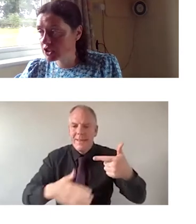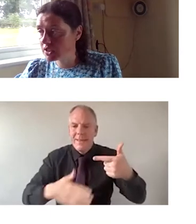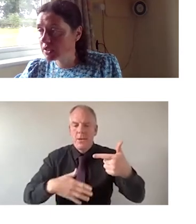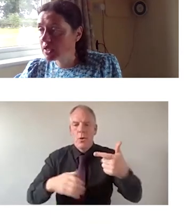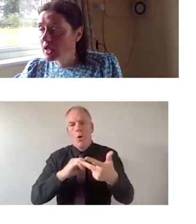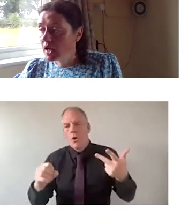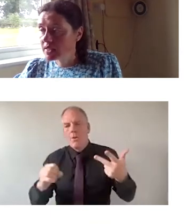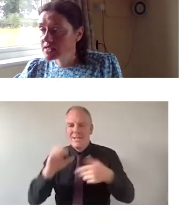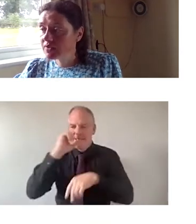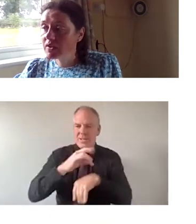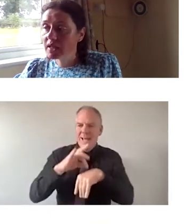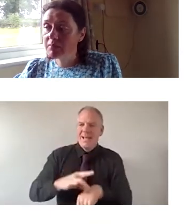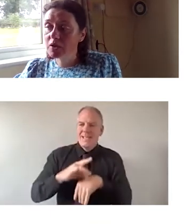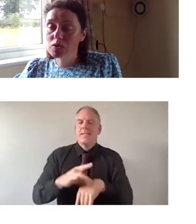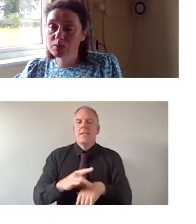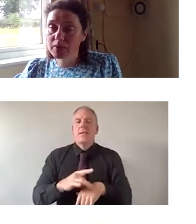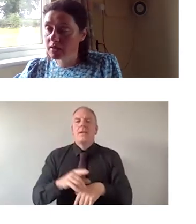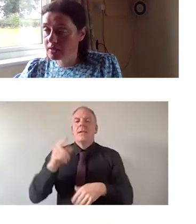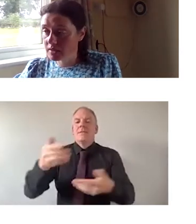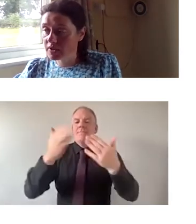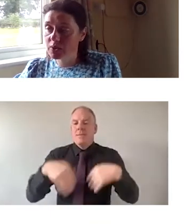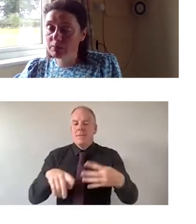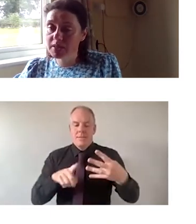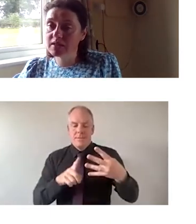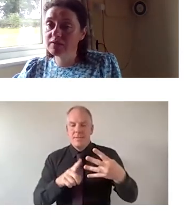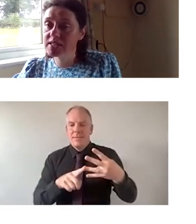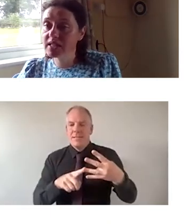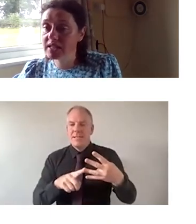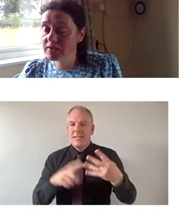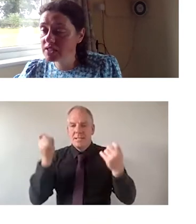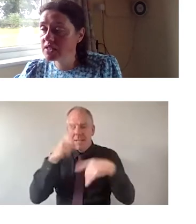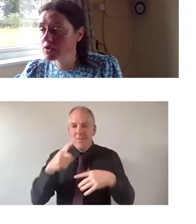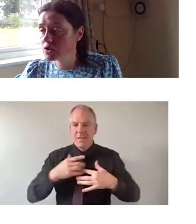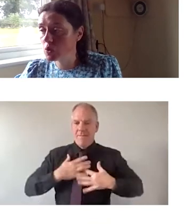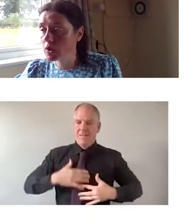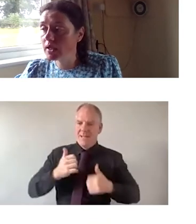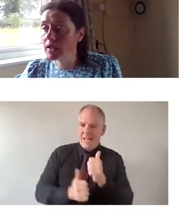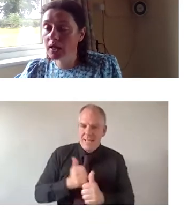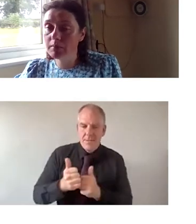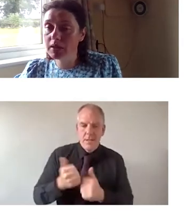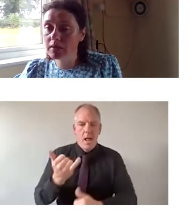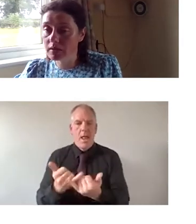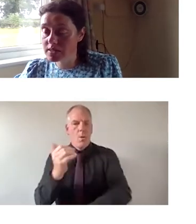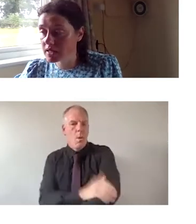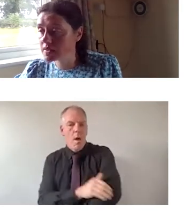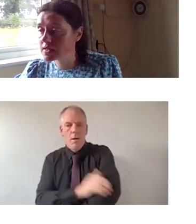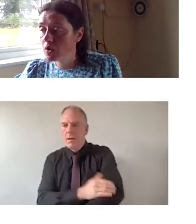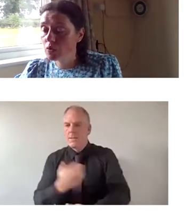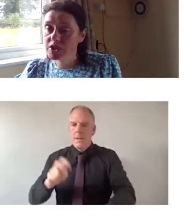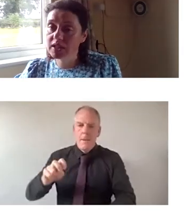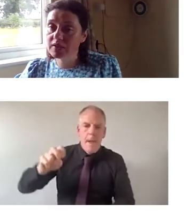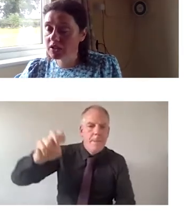or conditioning. This is followed then by those with difficulty with basic physical activities, such as walking, climbing